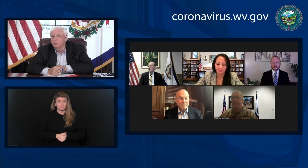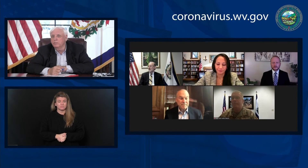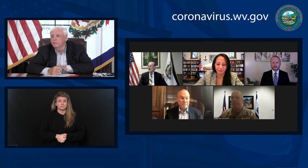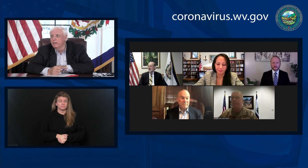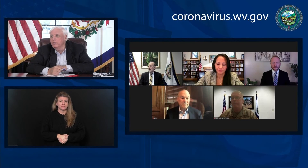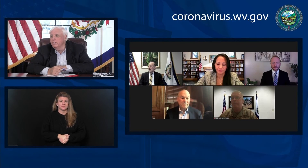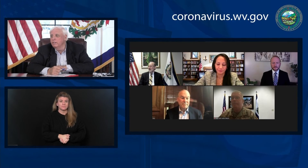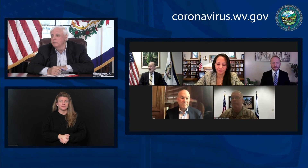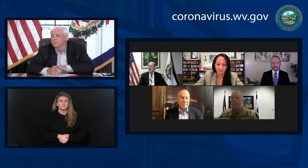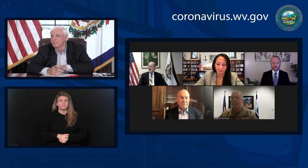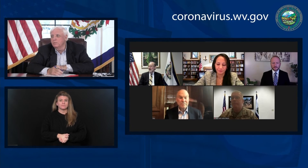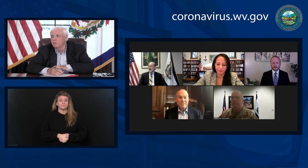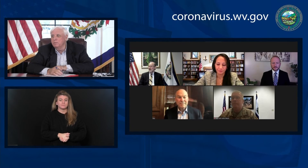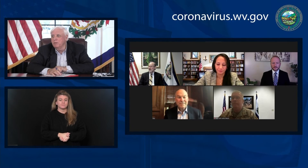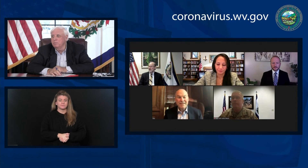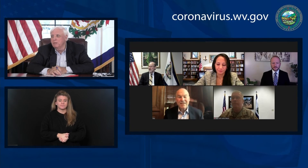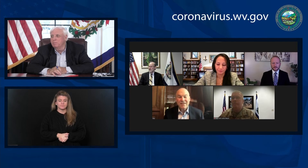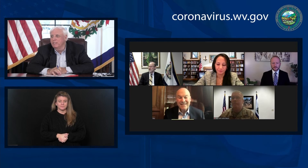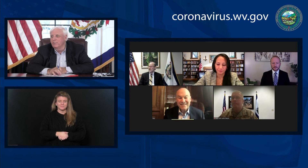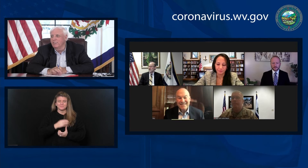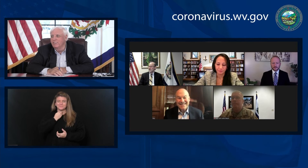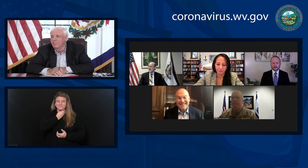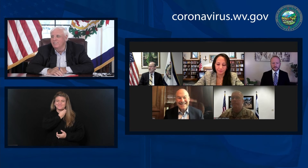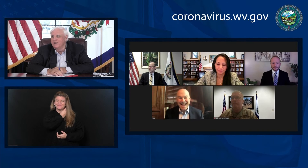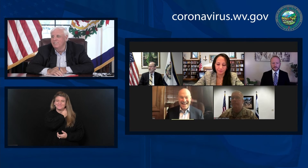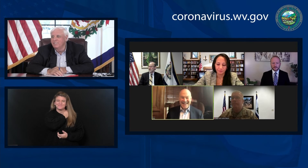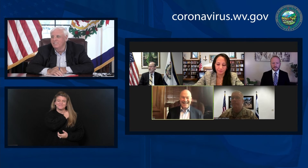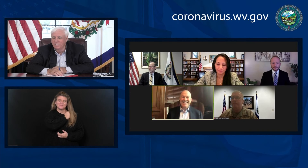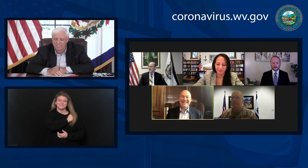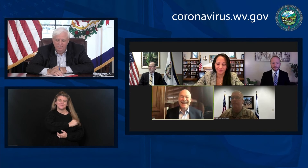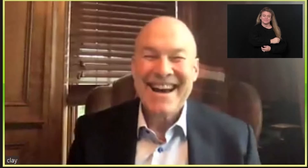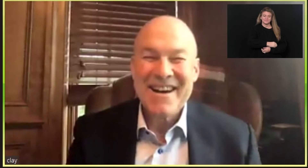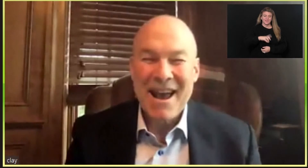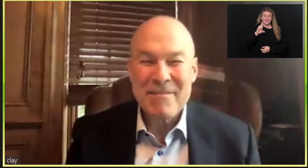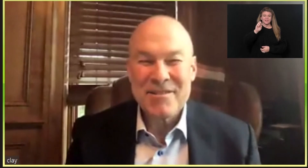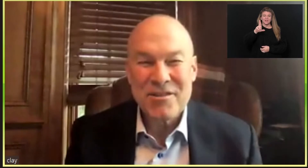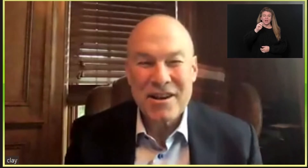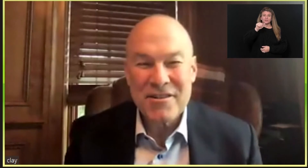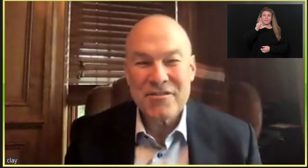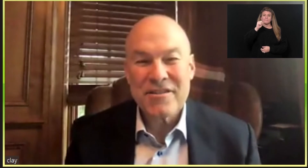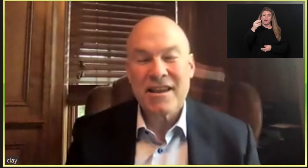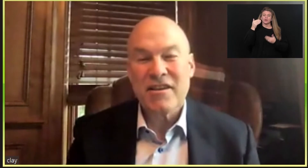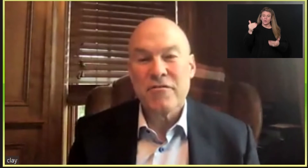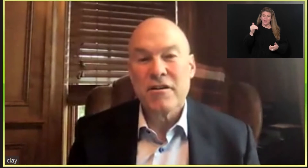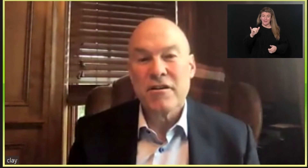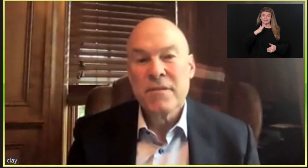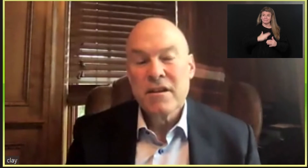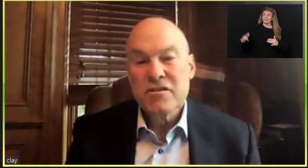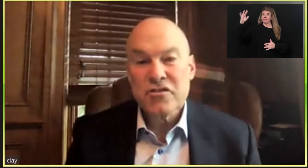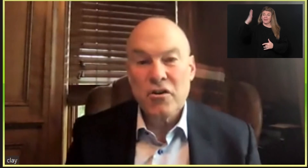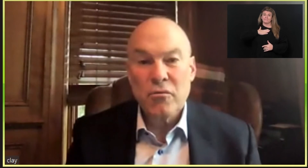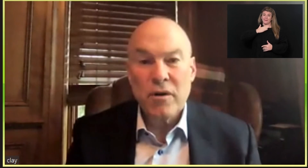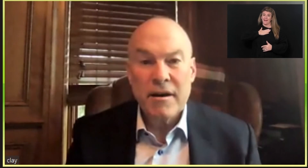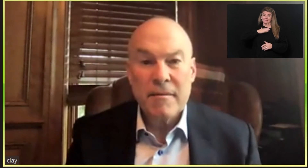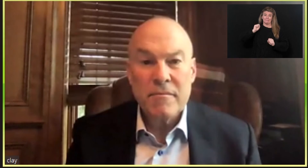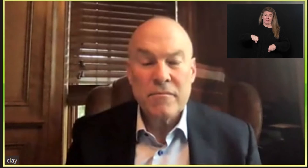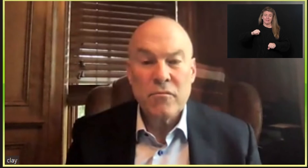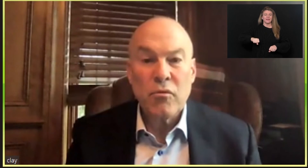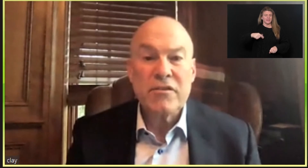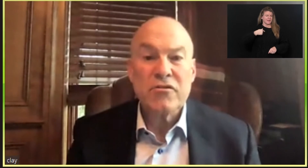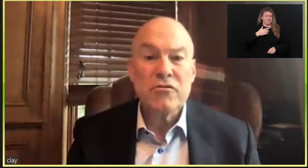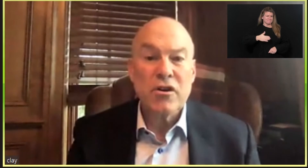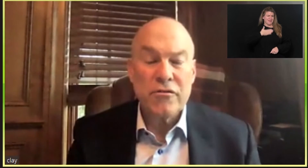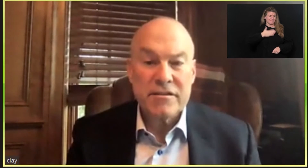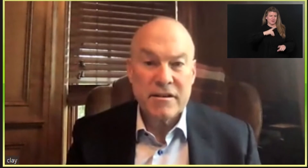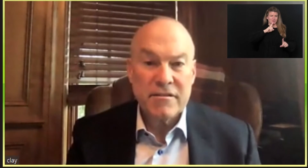Dr. Marsh, you got to do this one. It's way above my pay grade. I'm happy to, Governor. Thank you, Phil. So